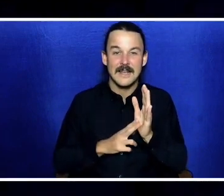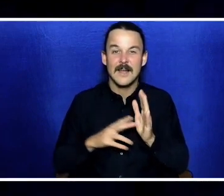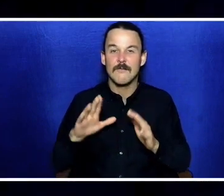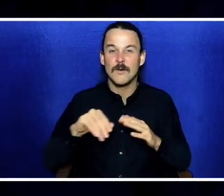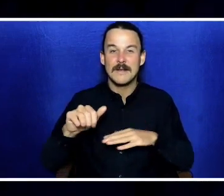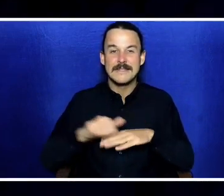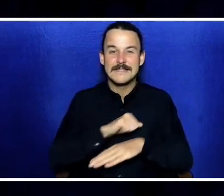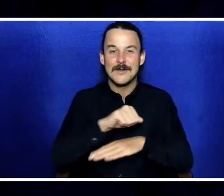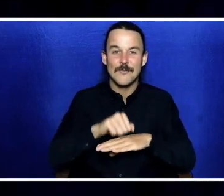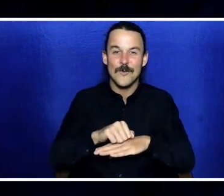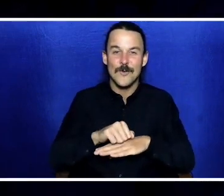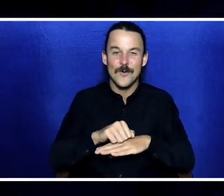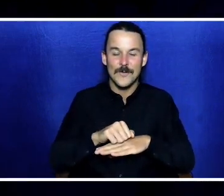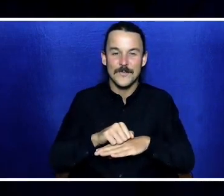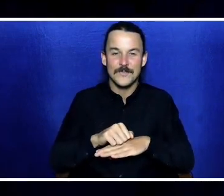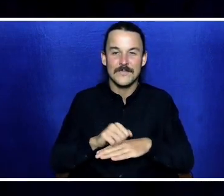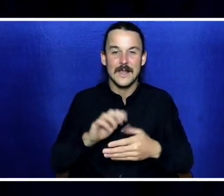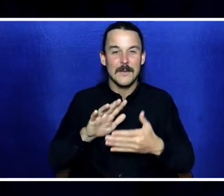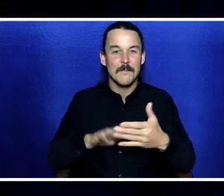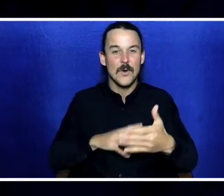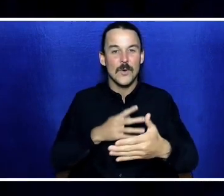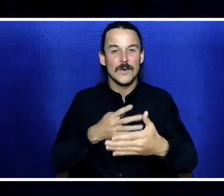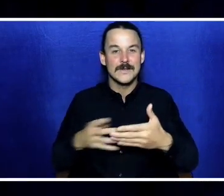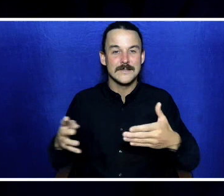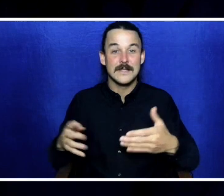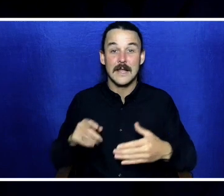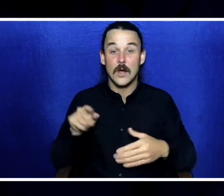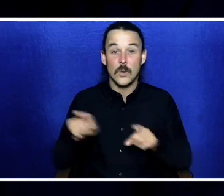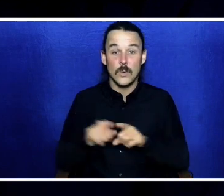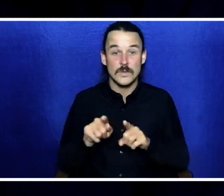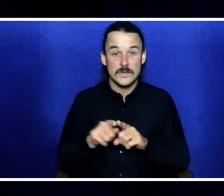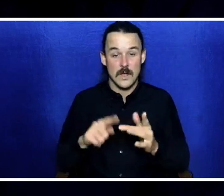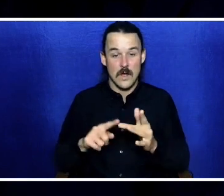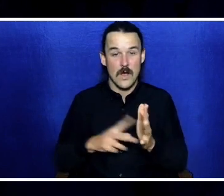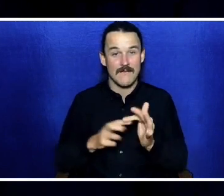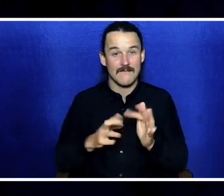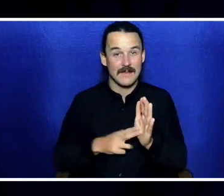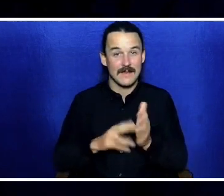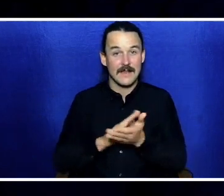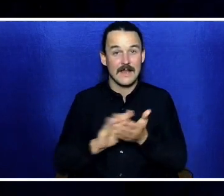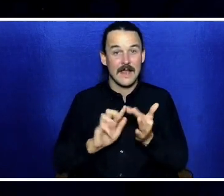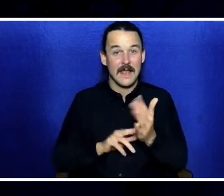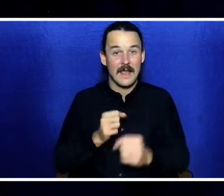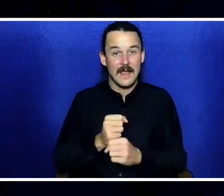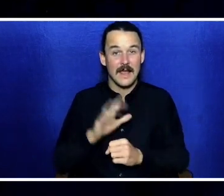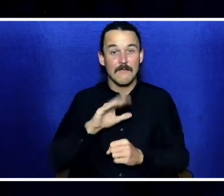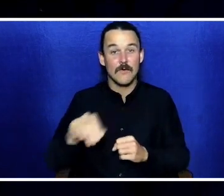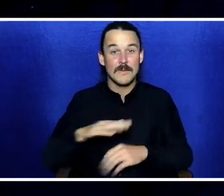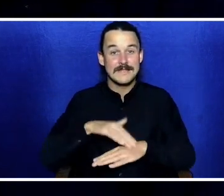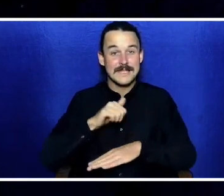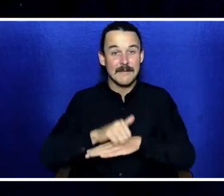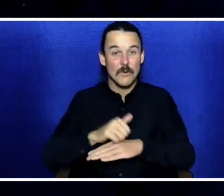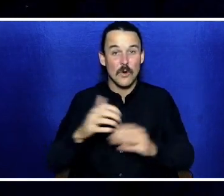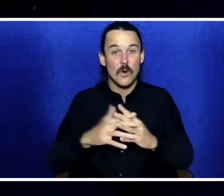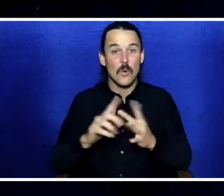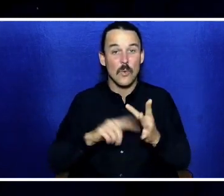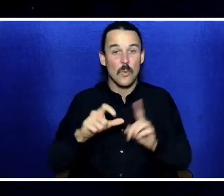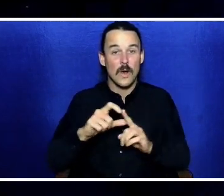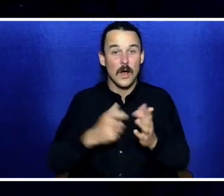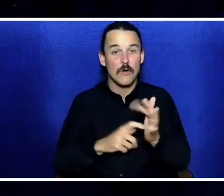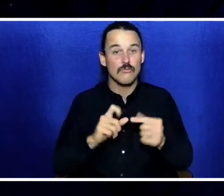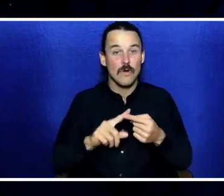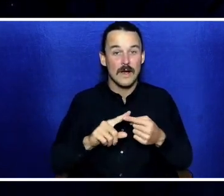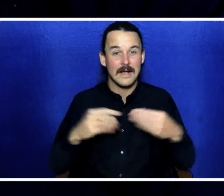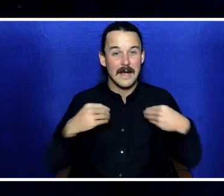makers of Asia, Ivan Heng, from Singapore's Wild Rice Company. And this will be a co-production with the